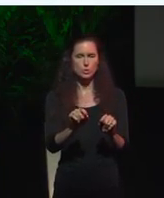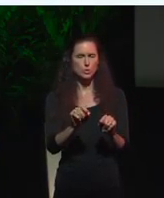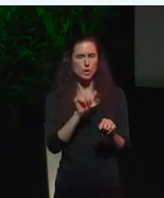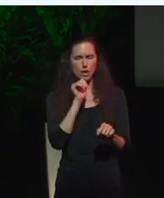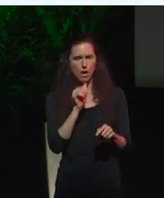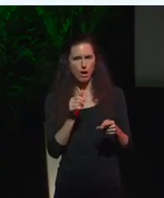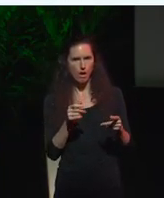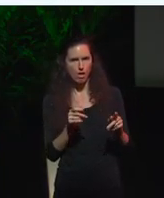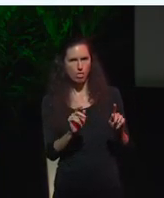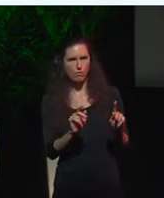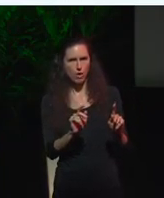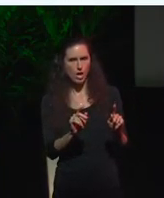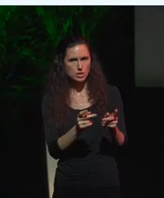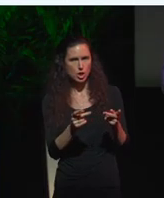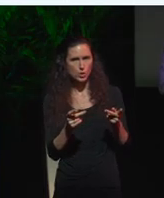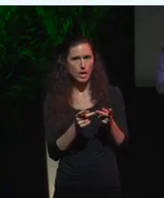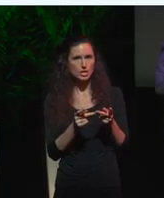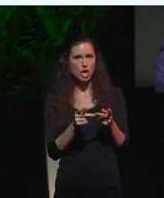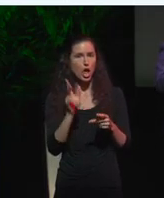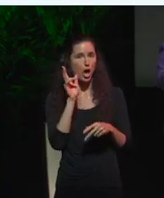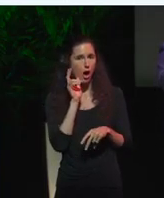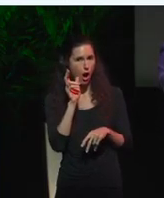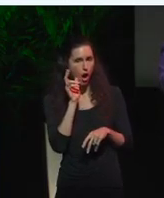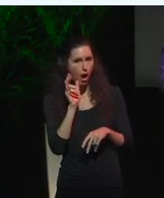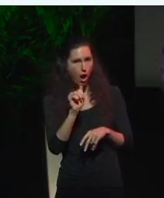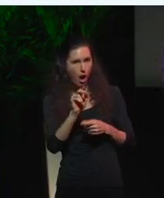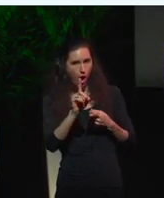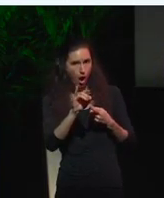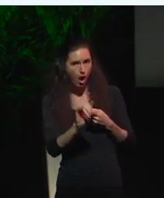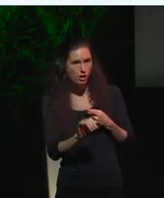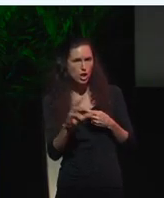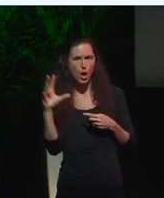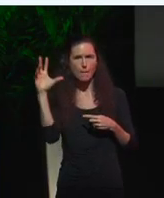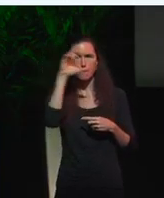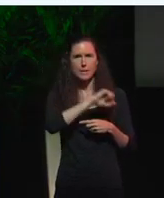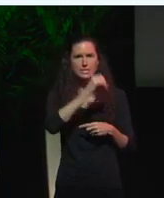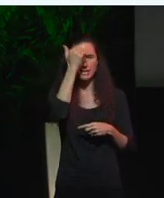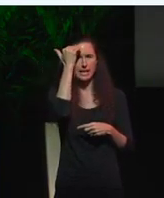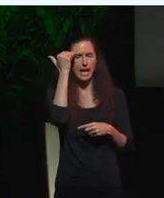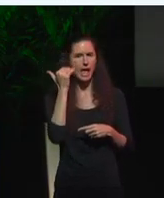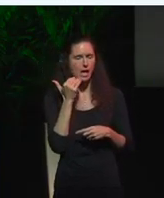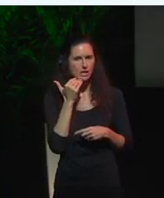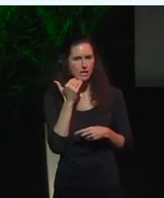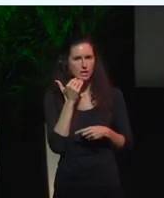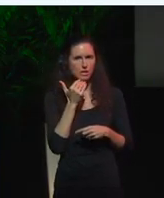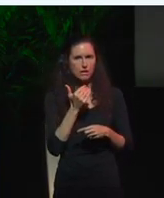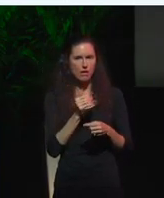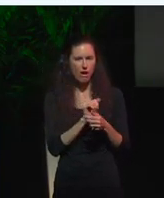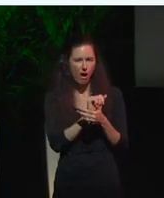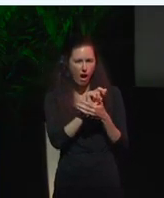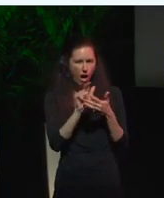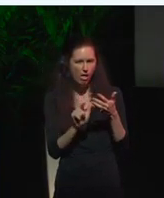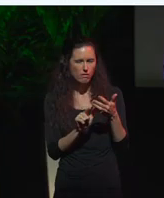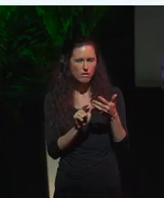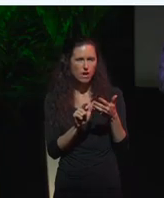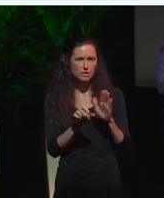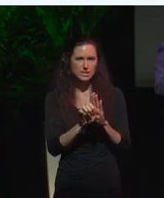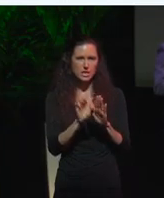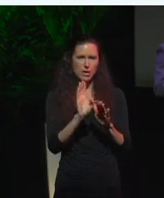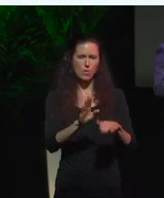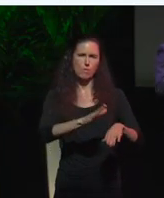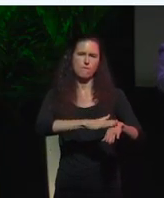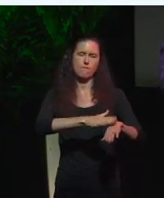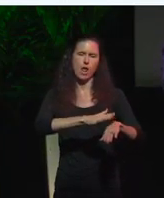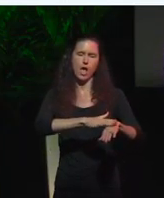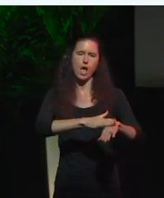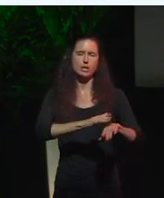location, audio in the room, a missing head on the headshot. All of those things would be flagged, and we'll talk about that